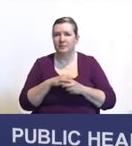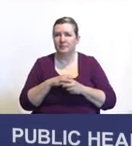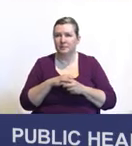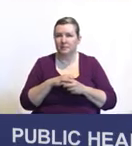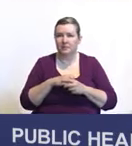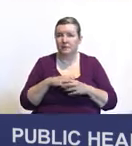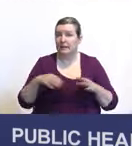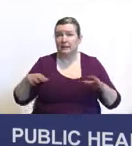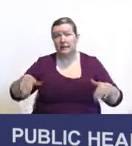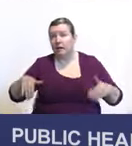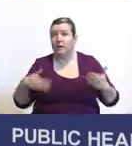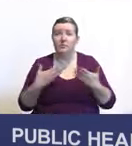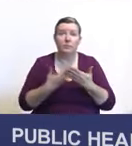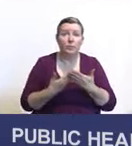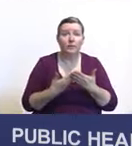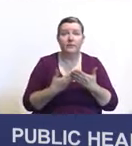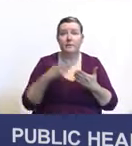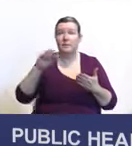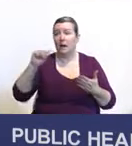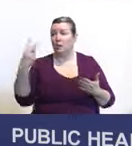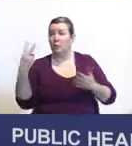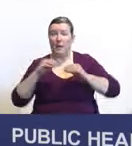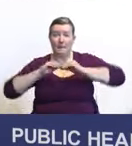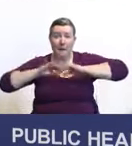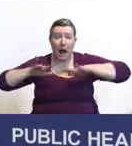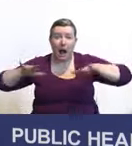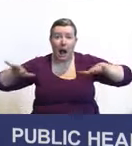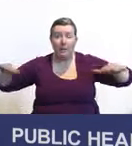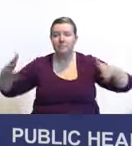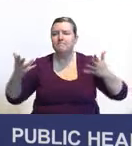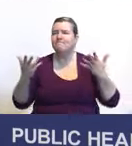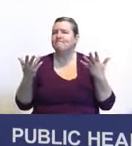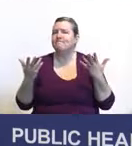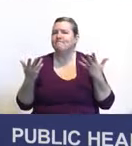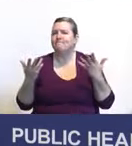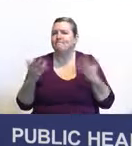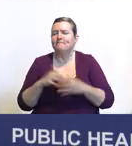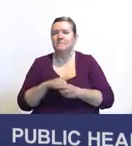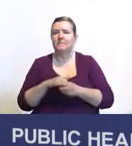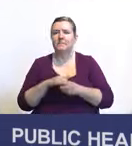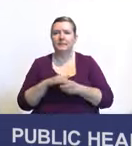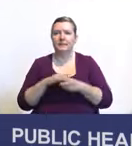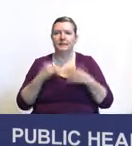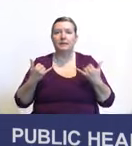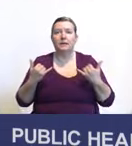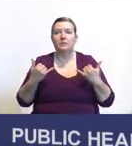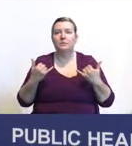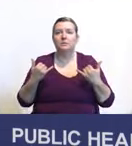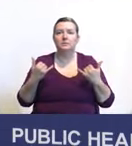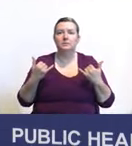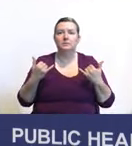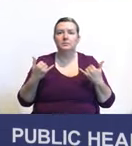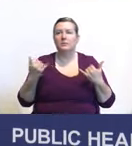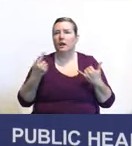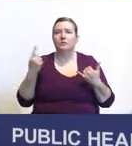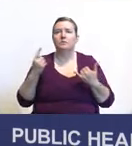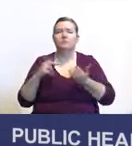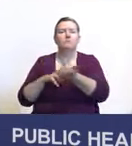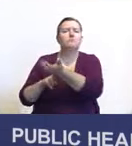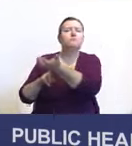is sweeping through or likely to sweep through, although of course that's why we do the surveillance, is to make sure we know what's going to